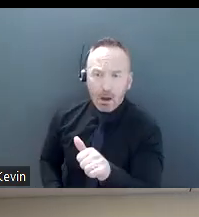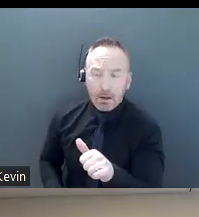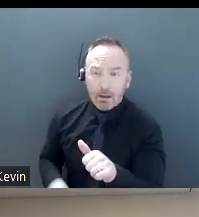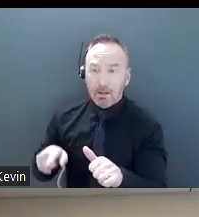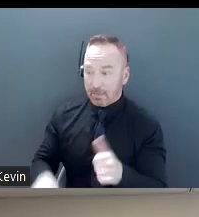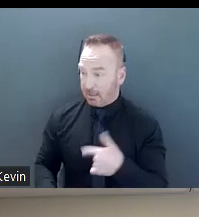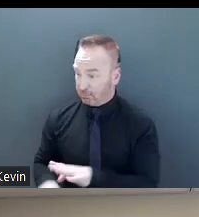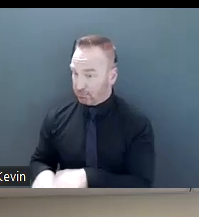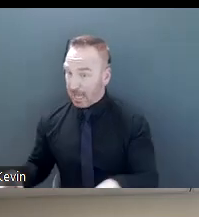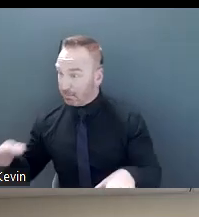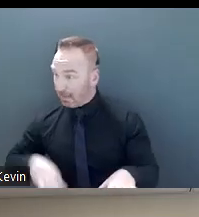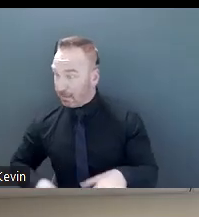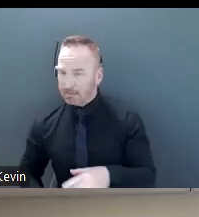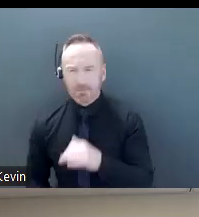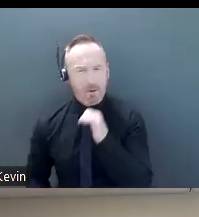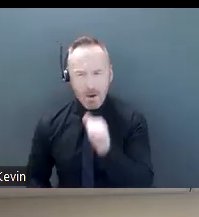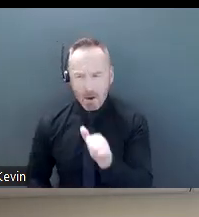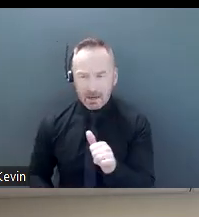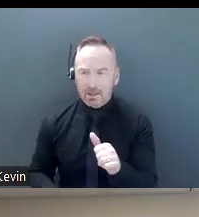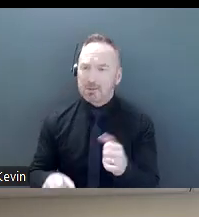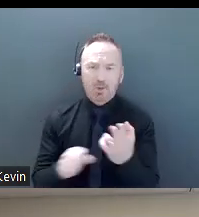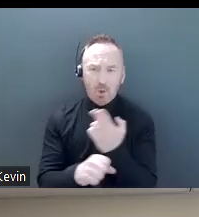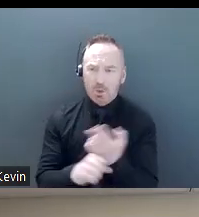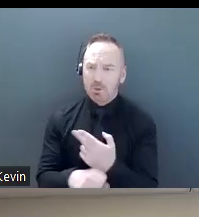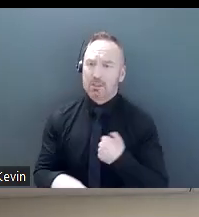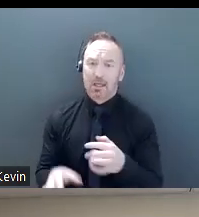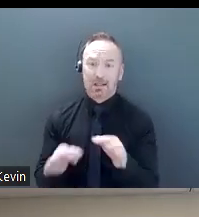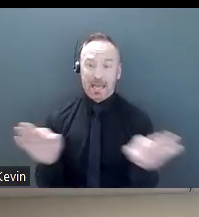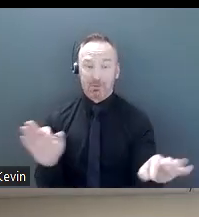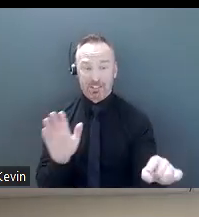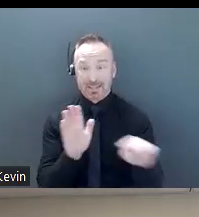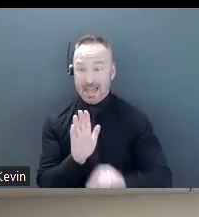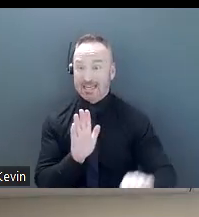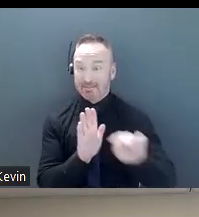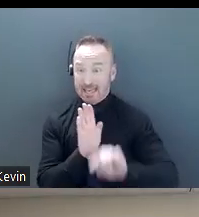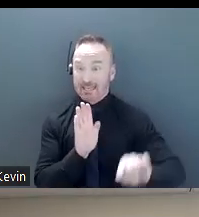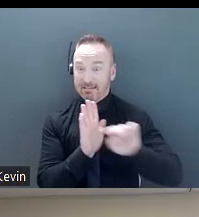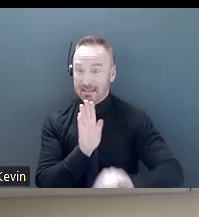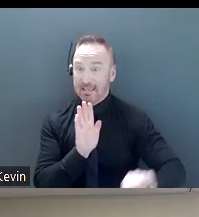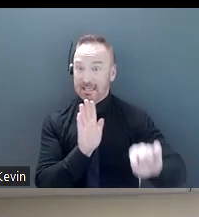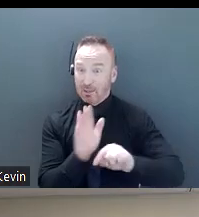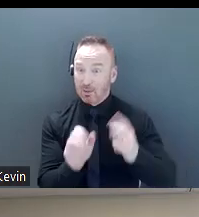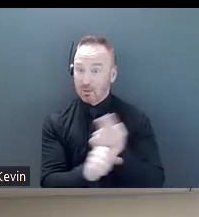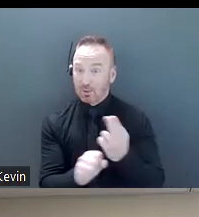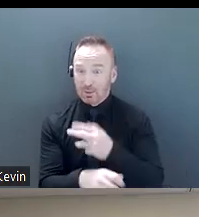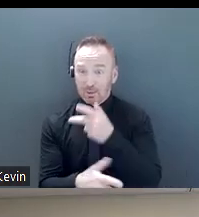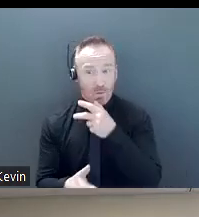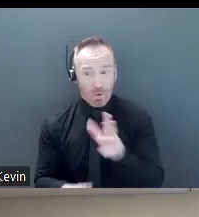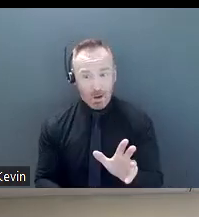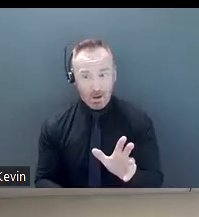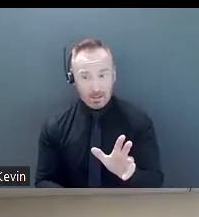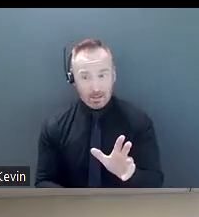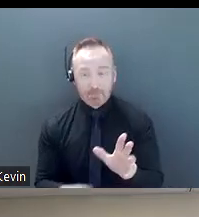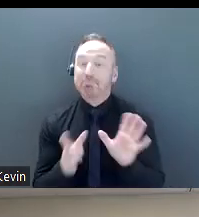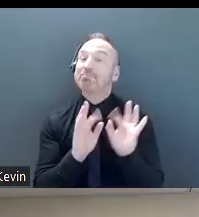the children. Don't use negative language that you want to. I mean, often when you're in these kind of disputes,